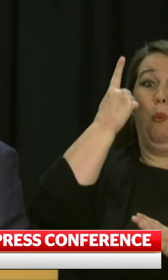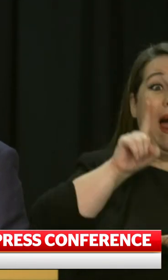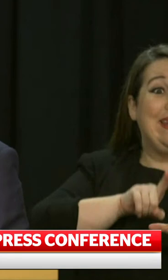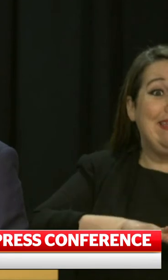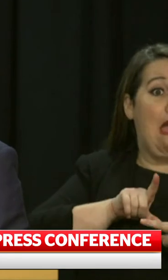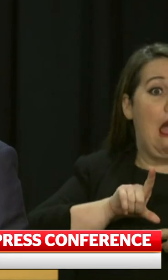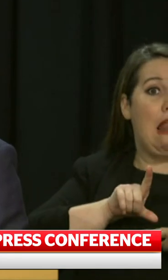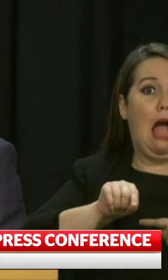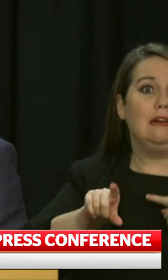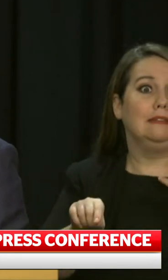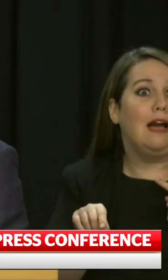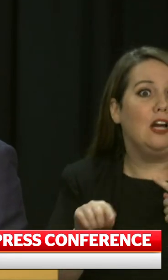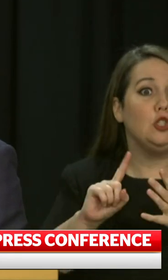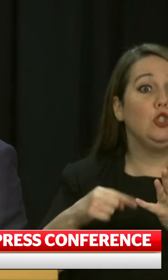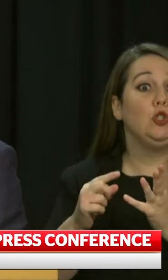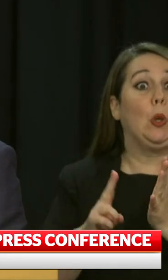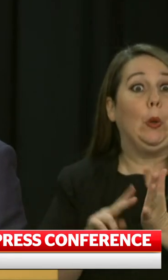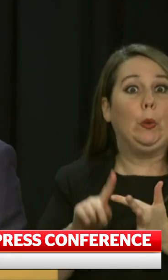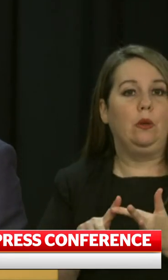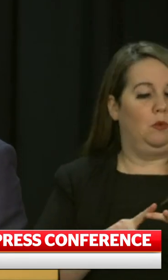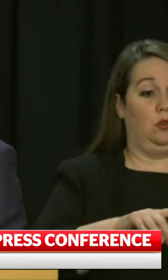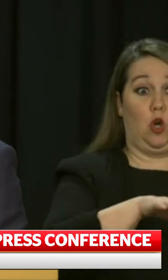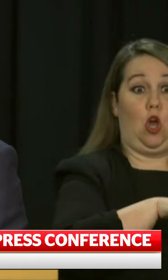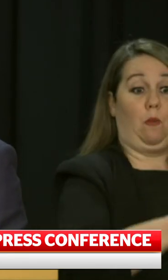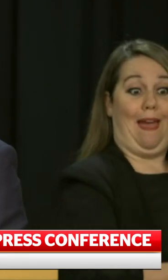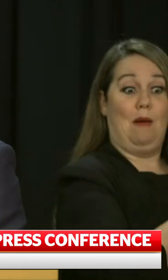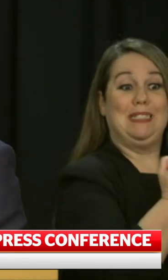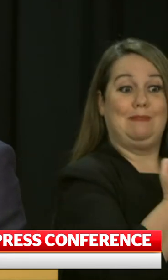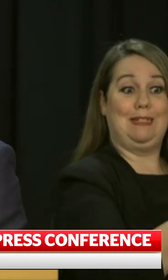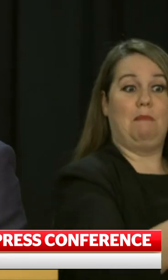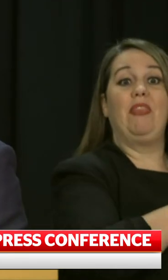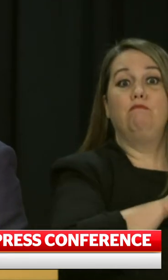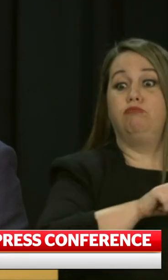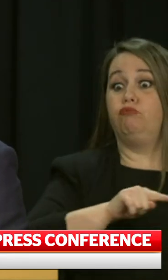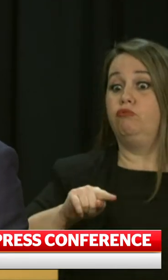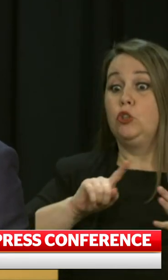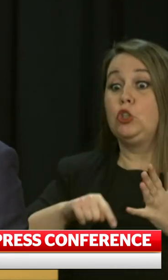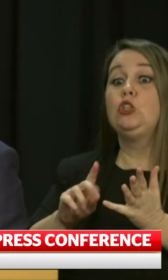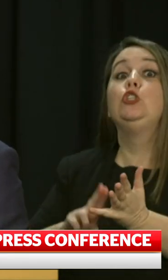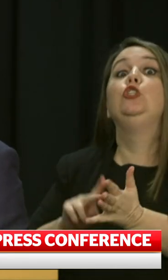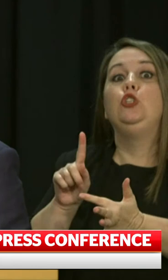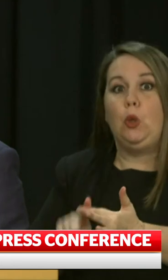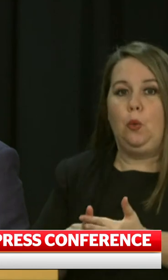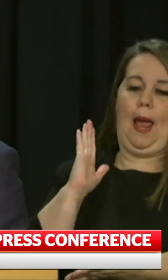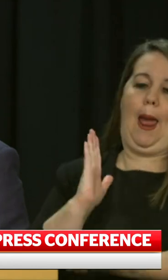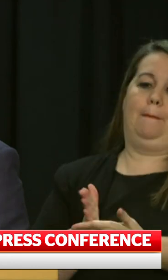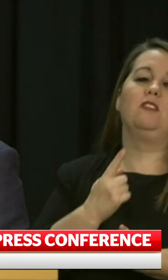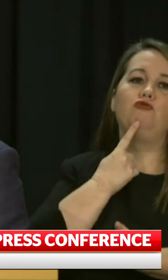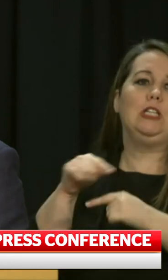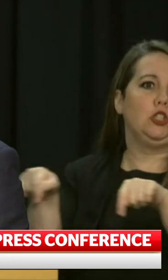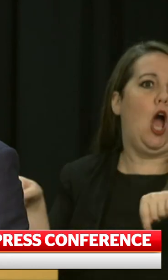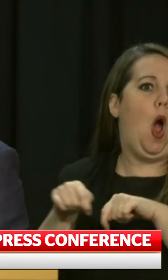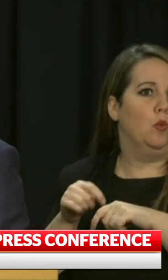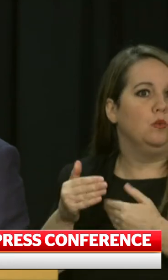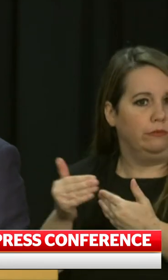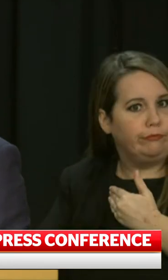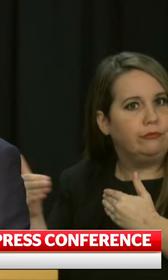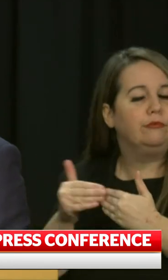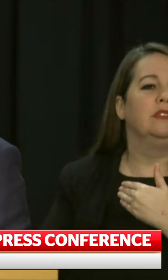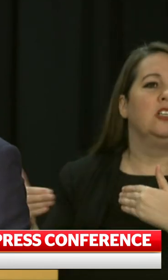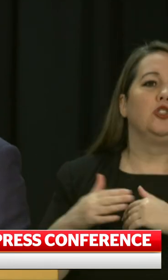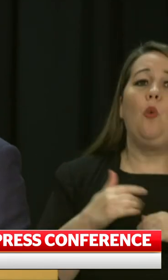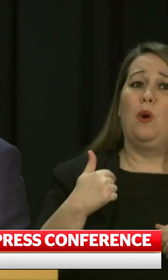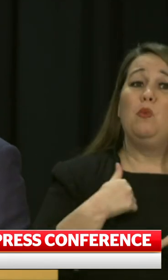the September quakes. These things take time. We will, of course, be working to expedite the process and get decisions as quickly as we can. And